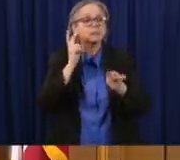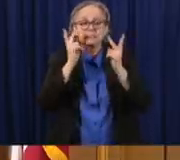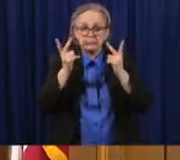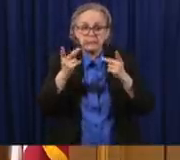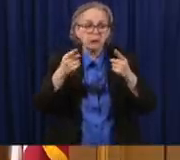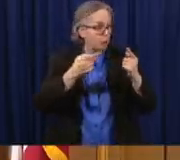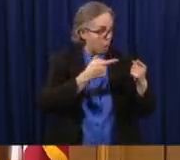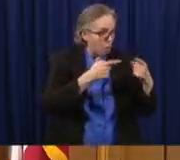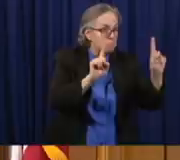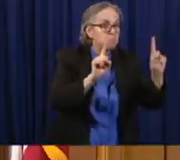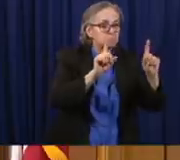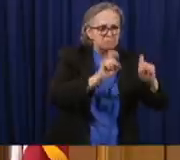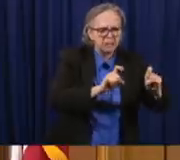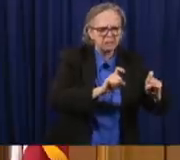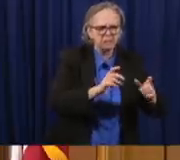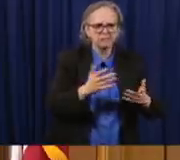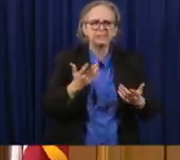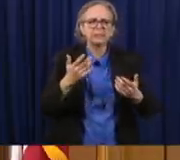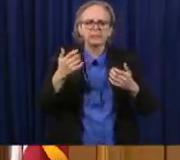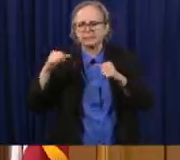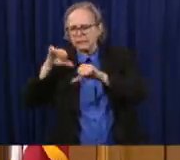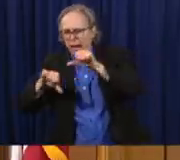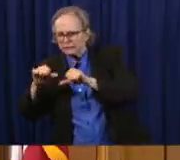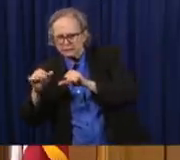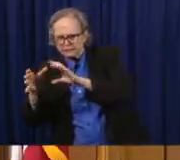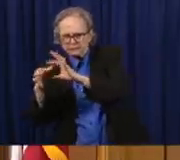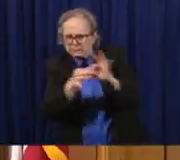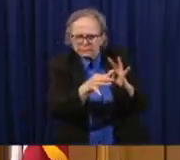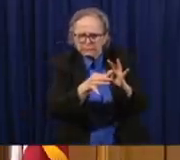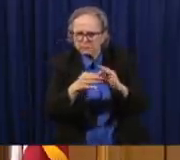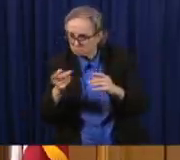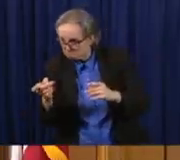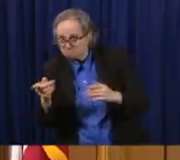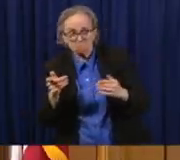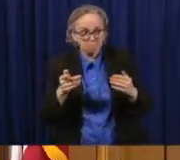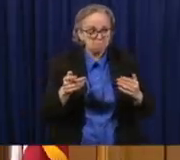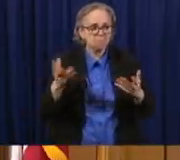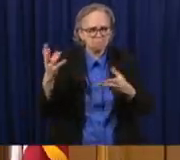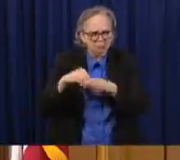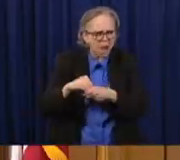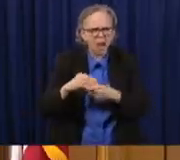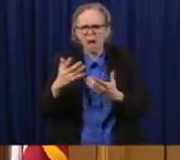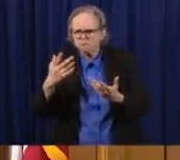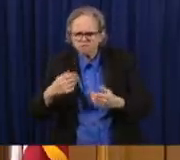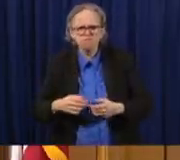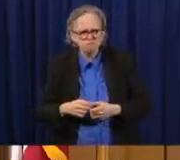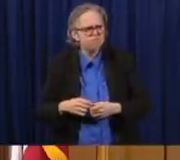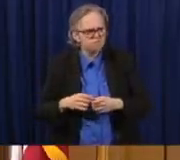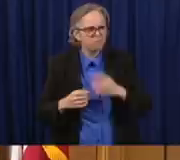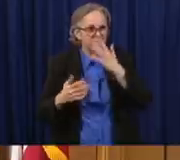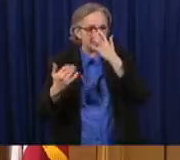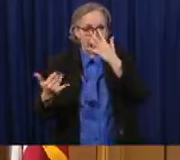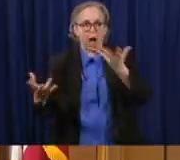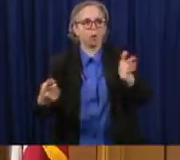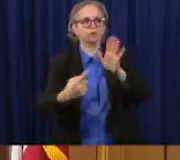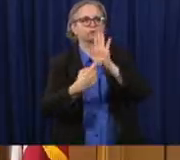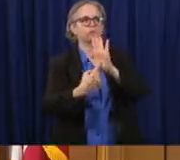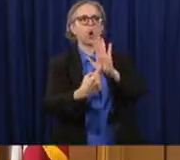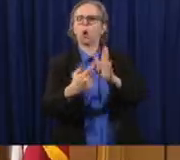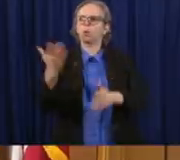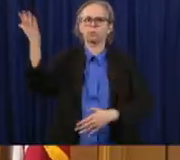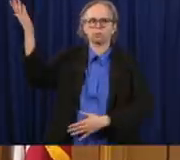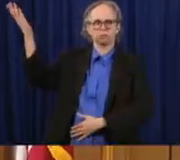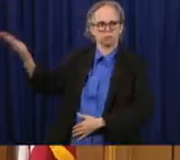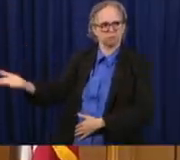have done quite a good job. I want to show this slide. Frank Sullivan of